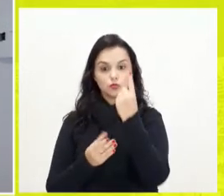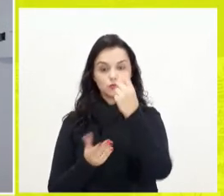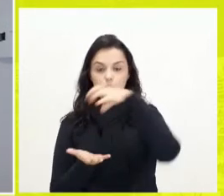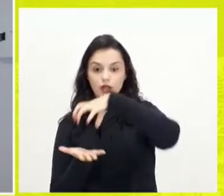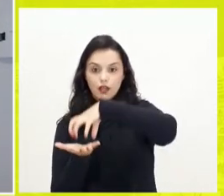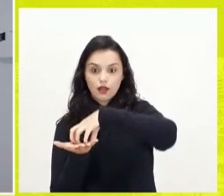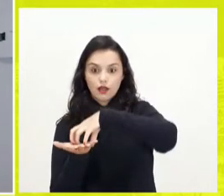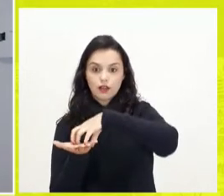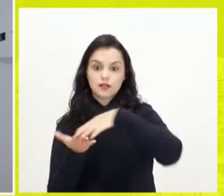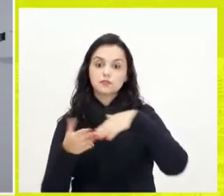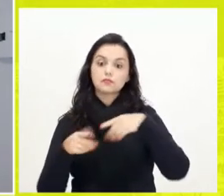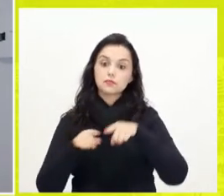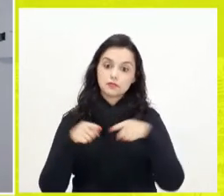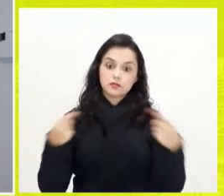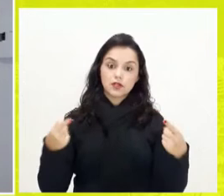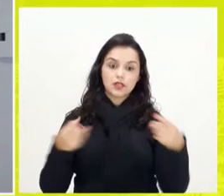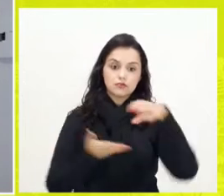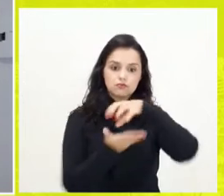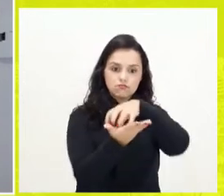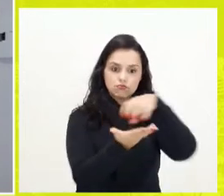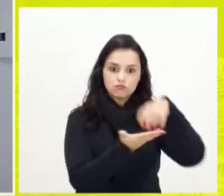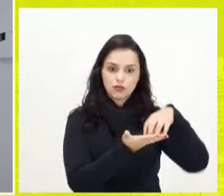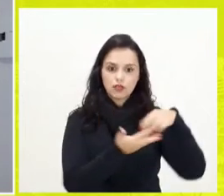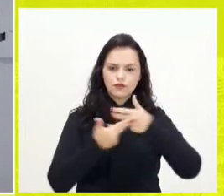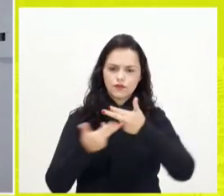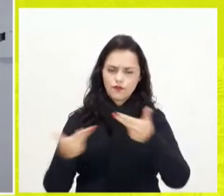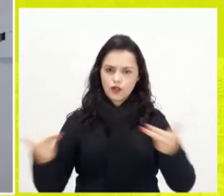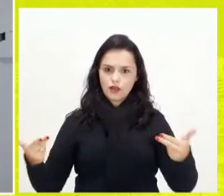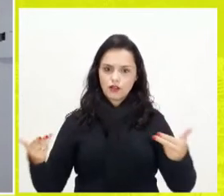but collaboration with different areas